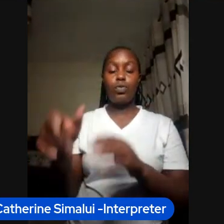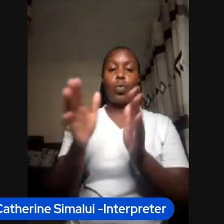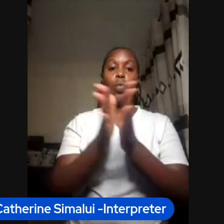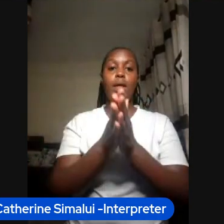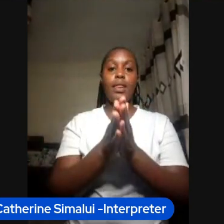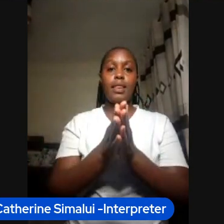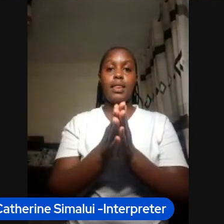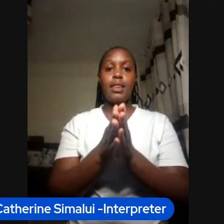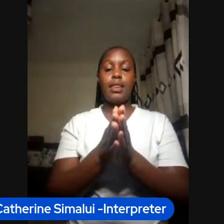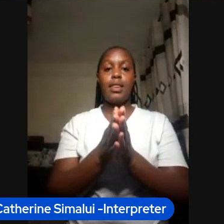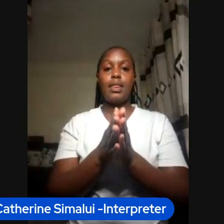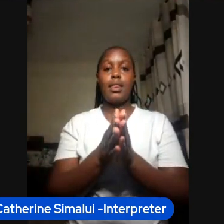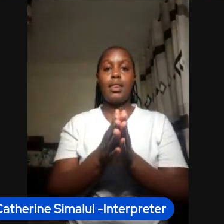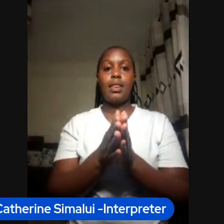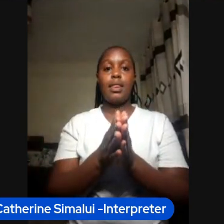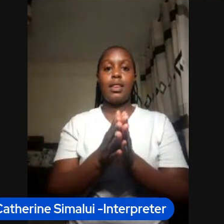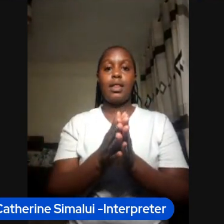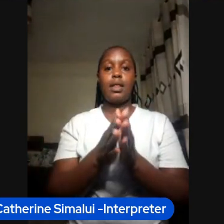um